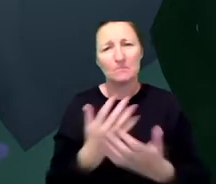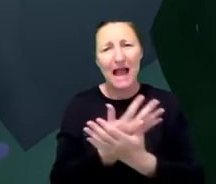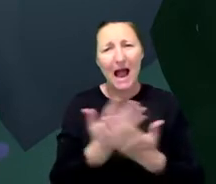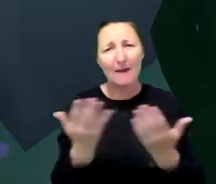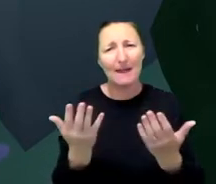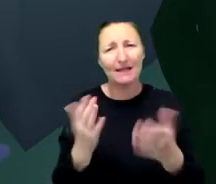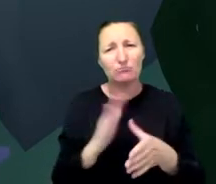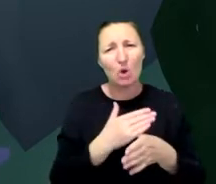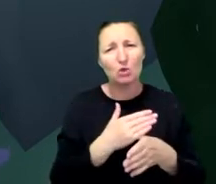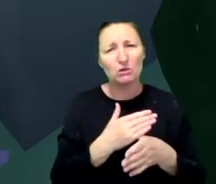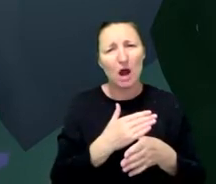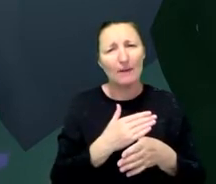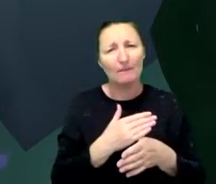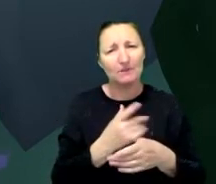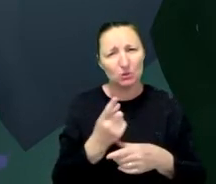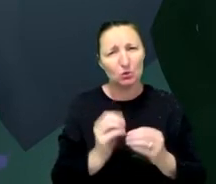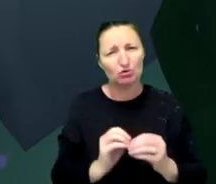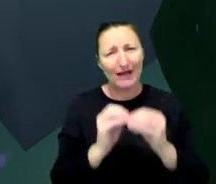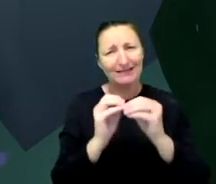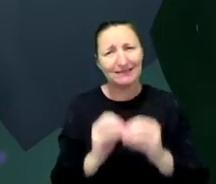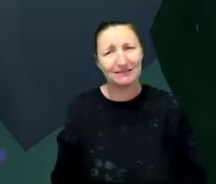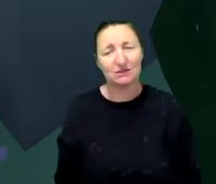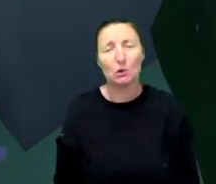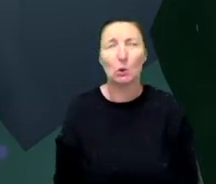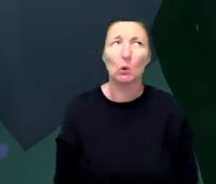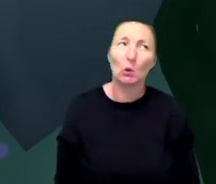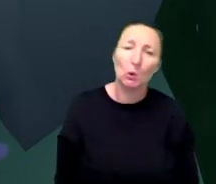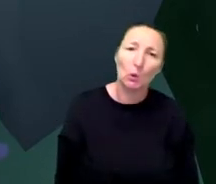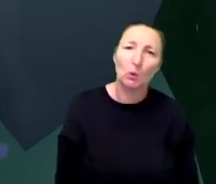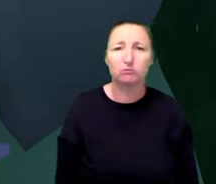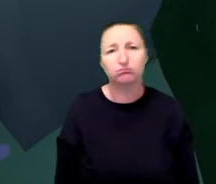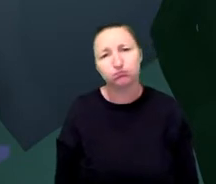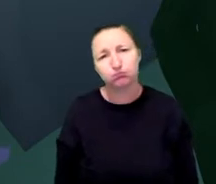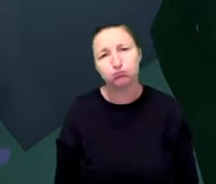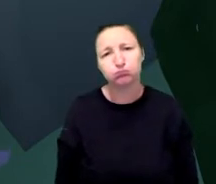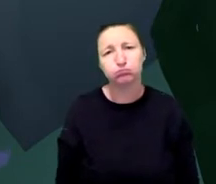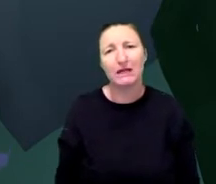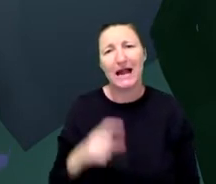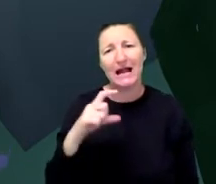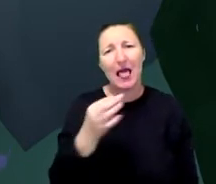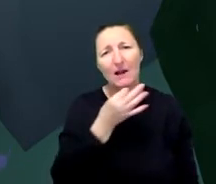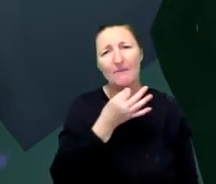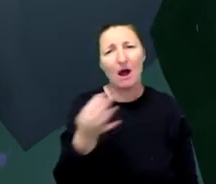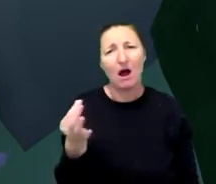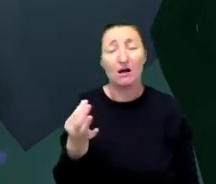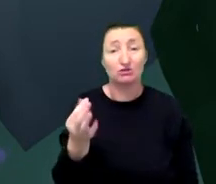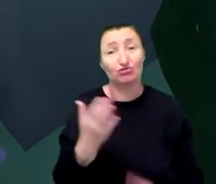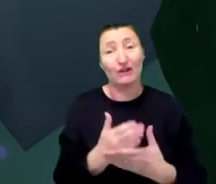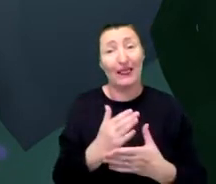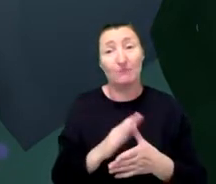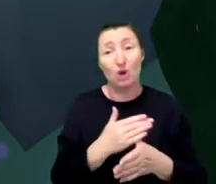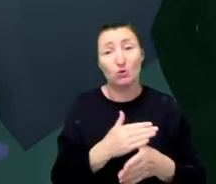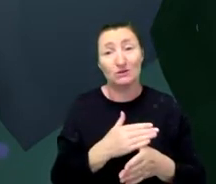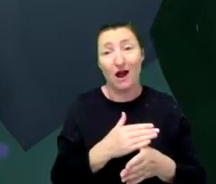in the end? Ooh, that's a good question. Is a prototype a discrete thing or just like something that never ends? Is it like